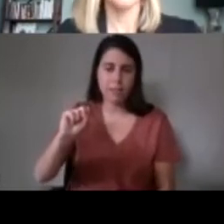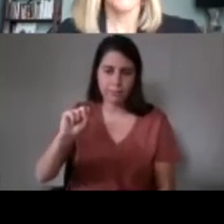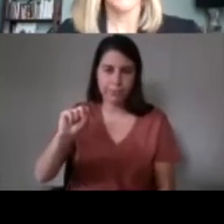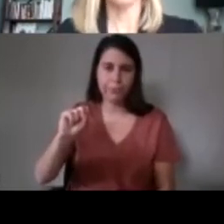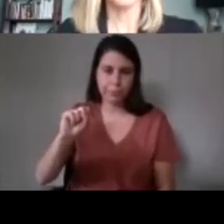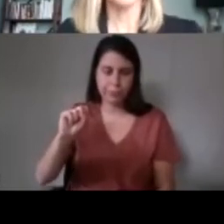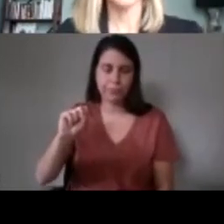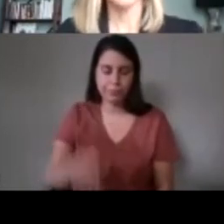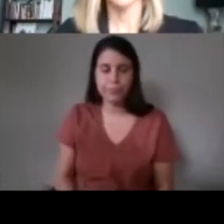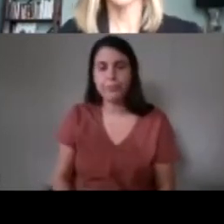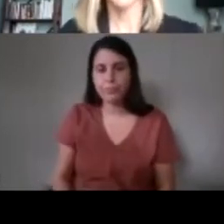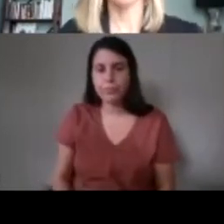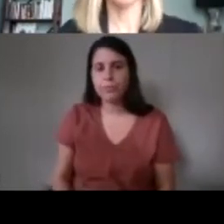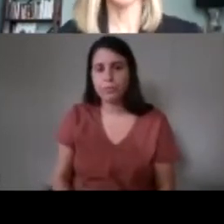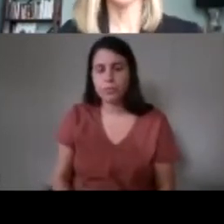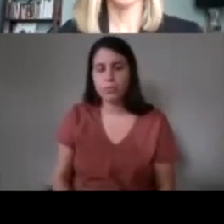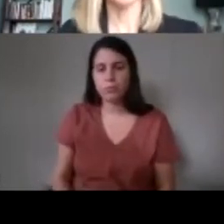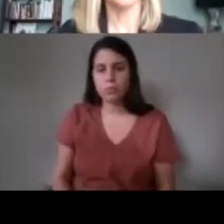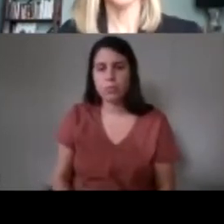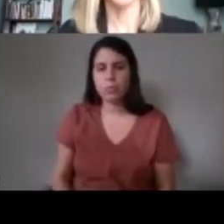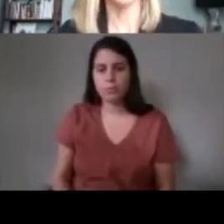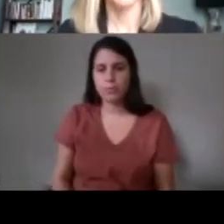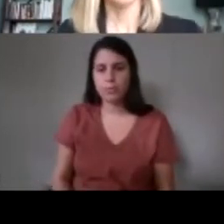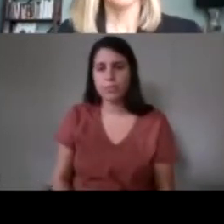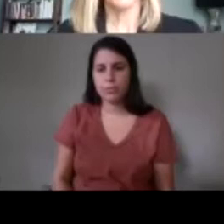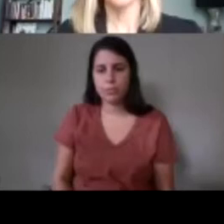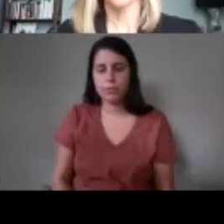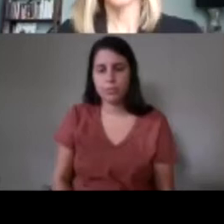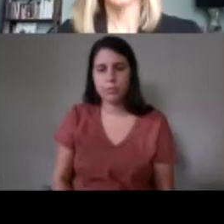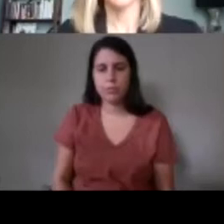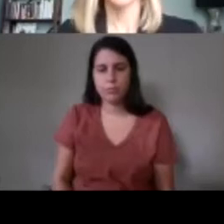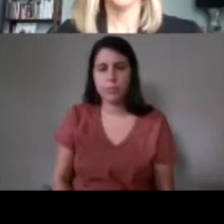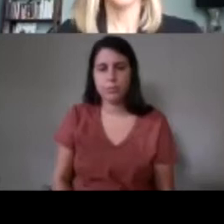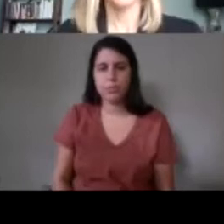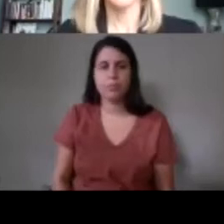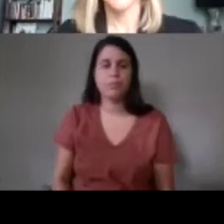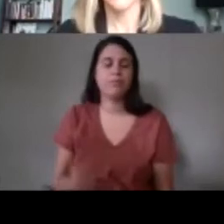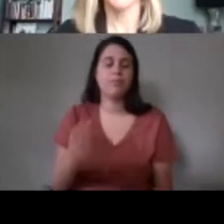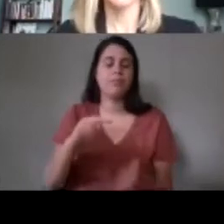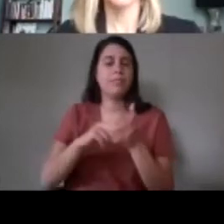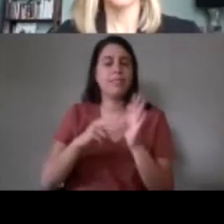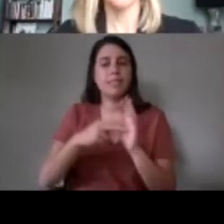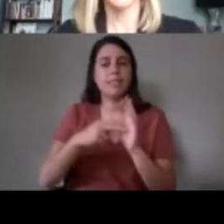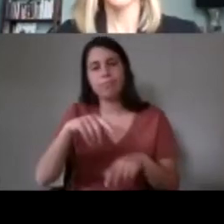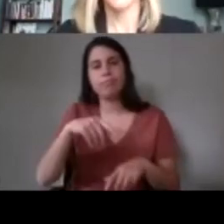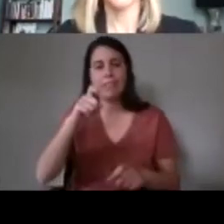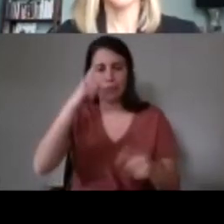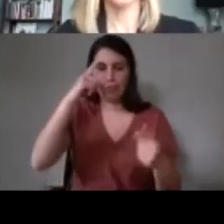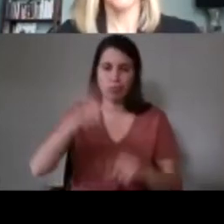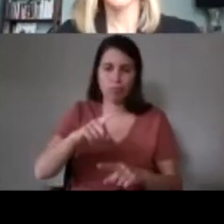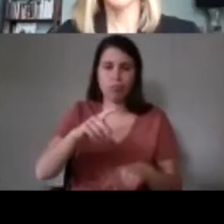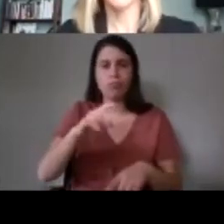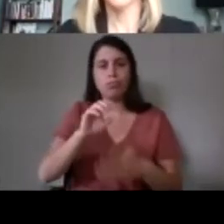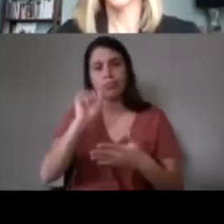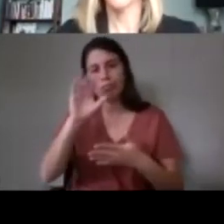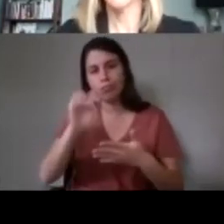scale. This is participants have to provide their agreement with 30 statements that focus on